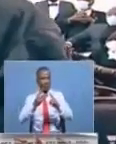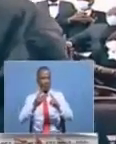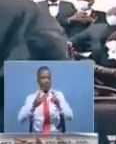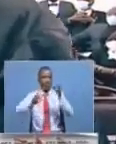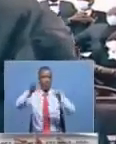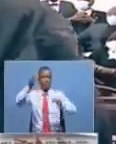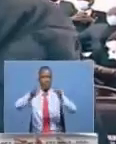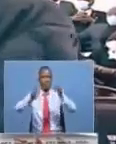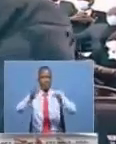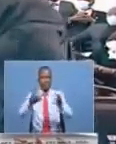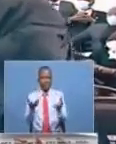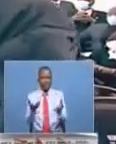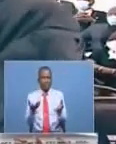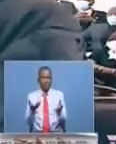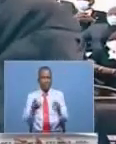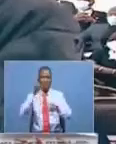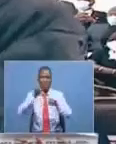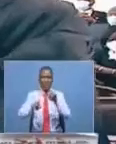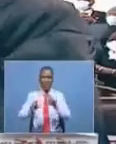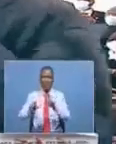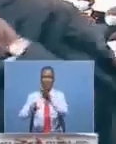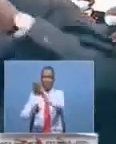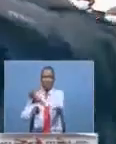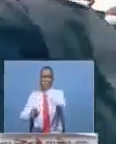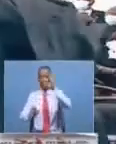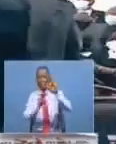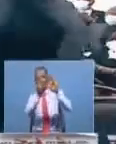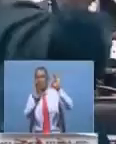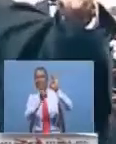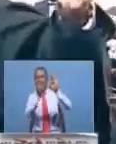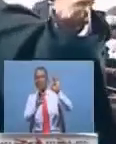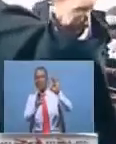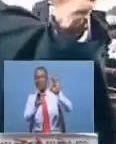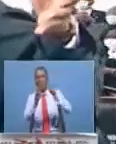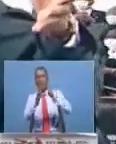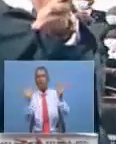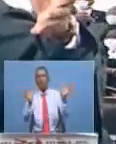He cannot use the review application to open a door.